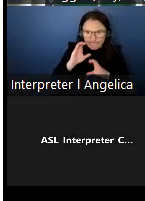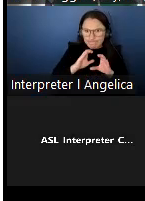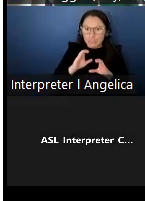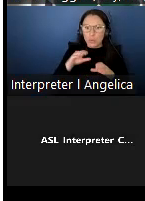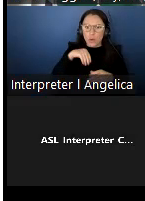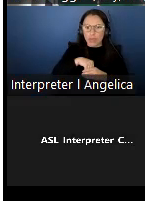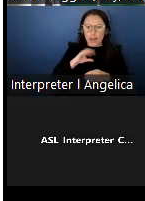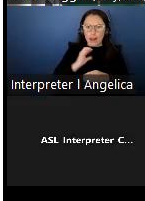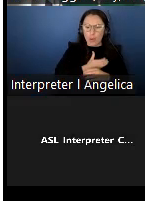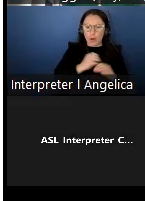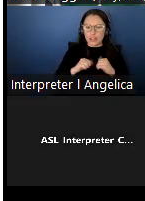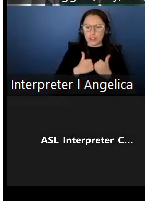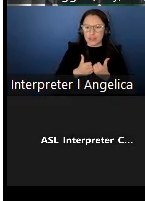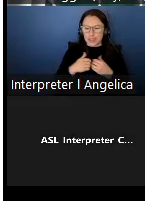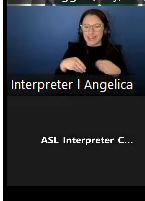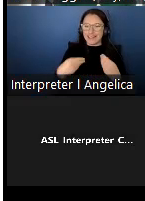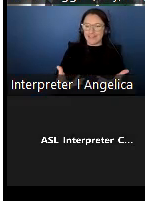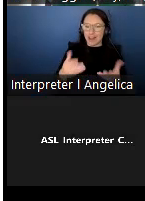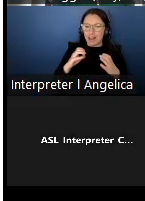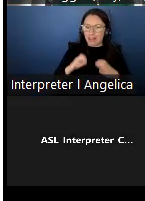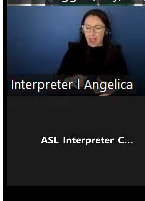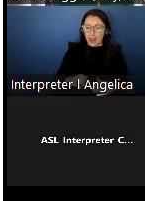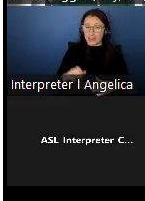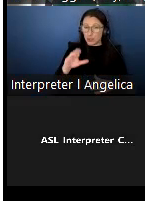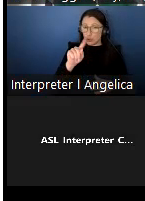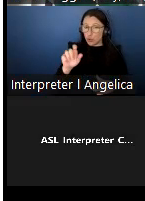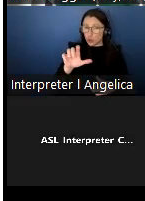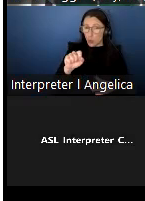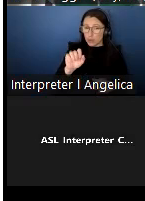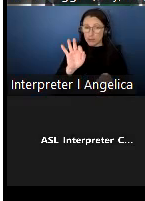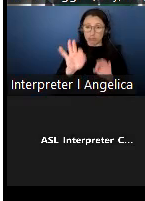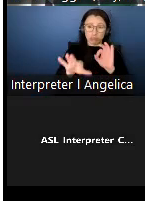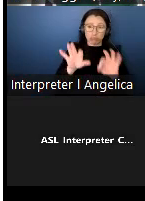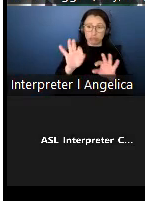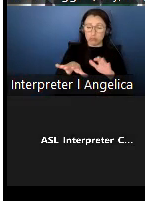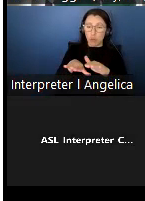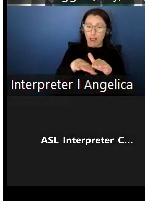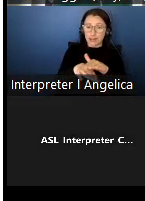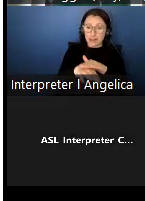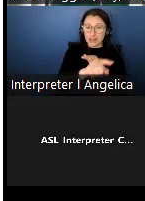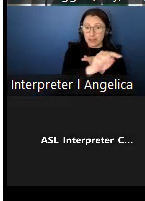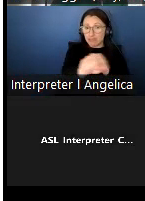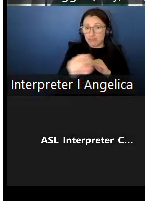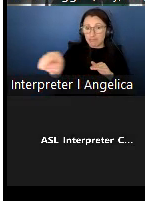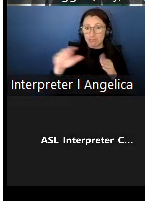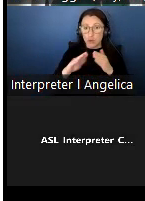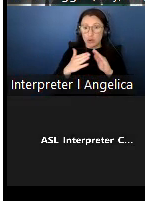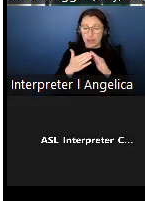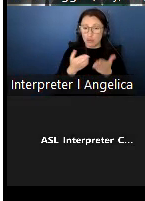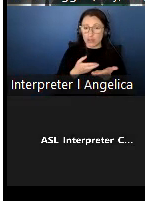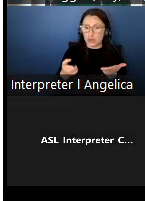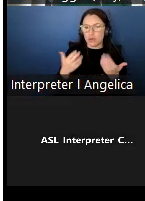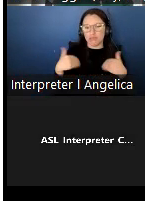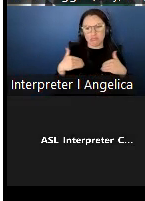client the tools necessary to access other community resources is always valuable. And I think all of